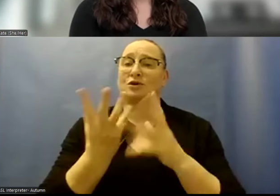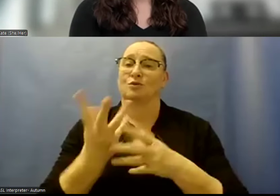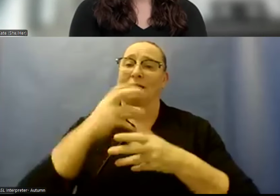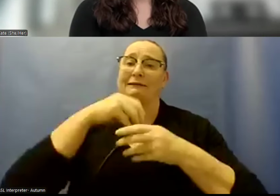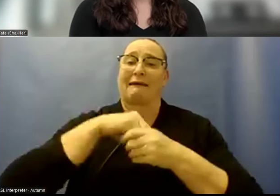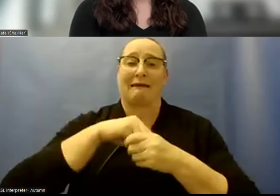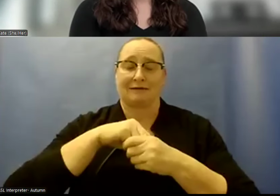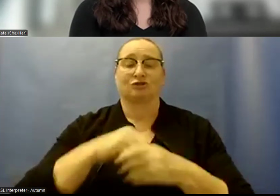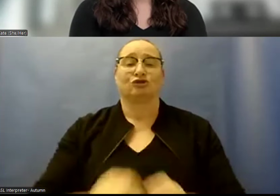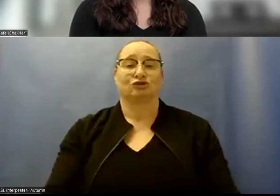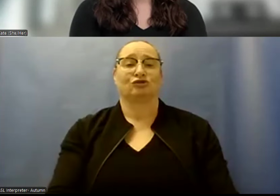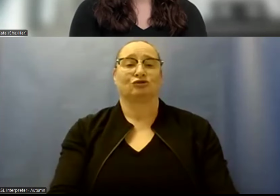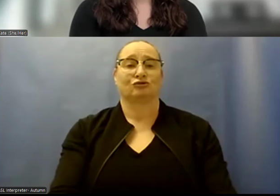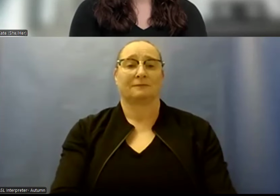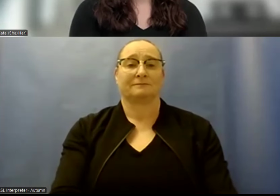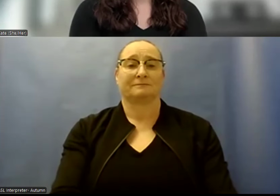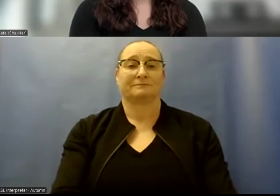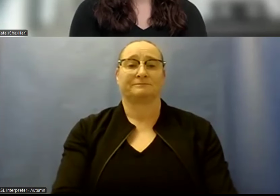healing.